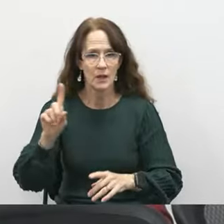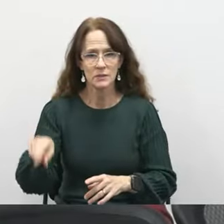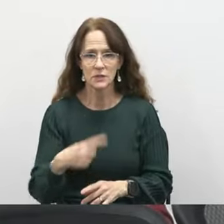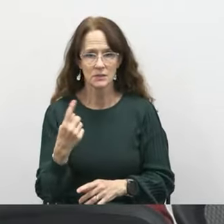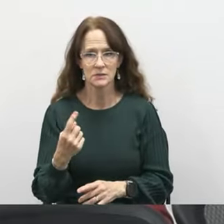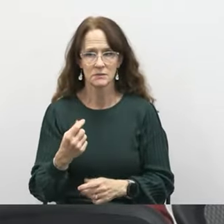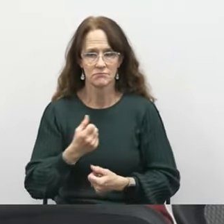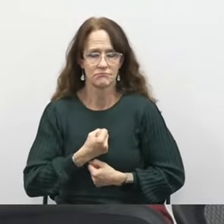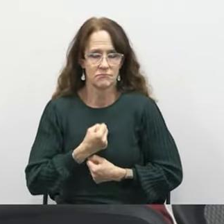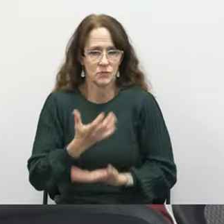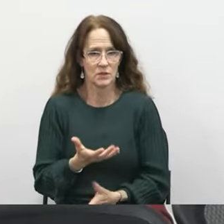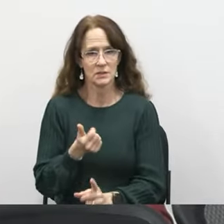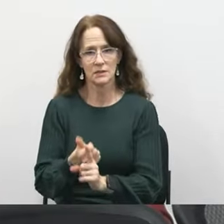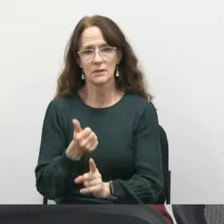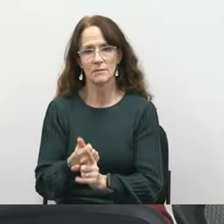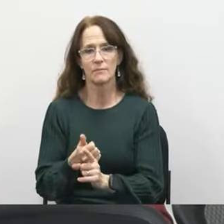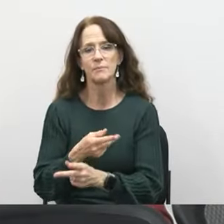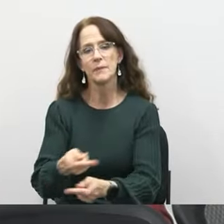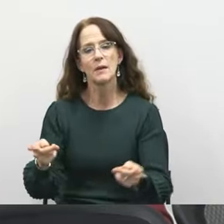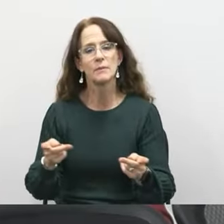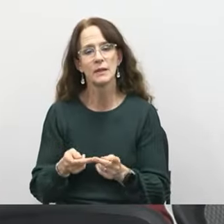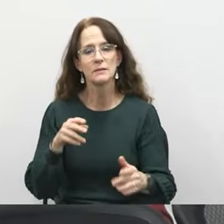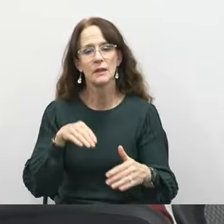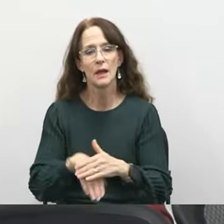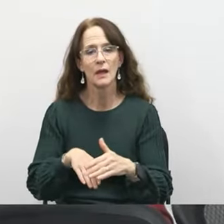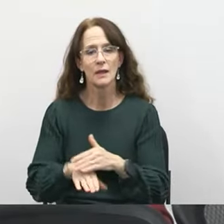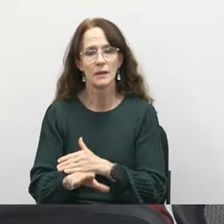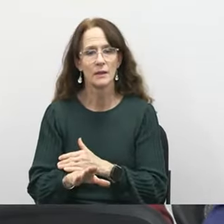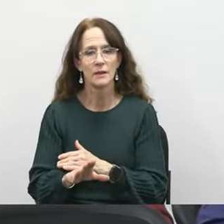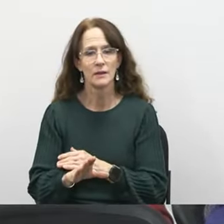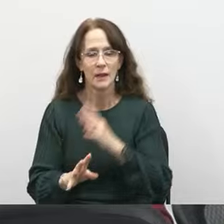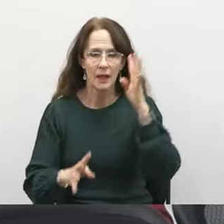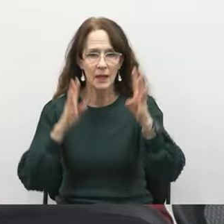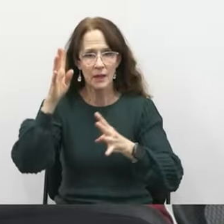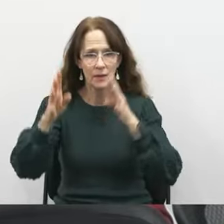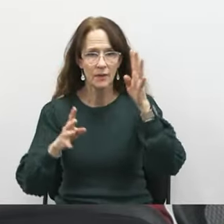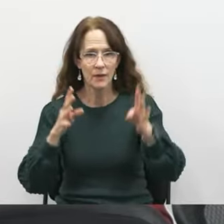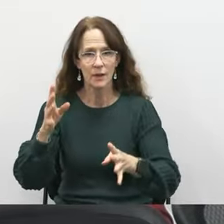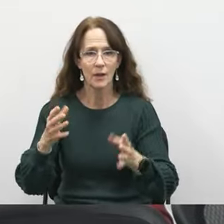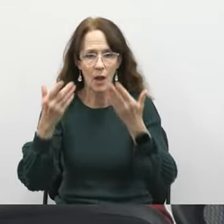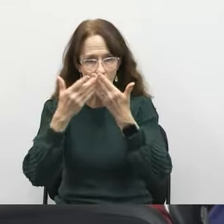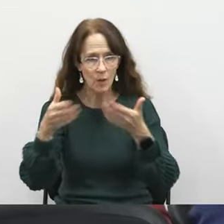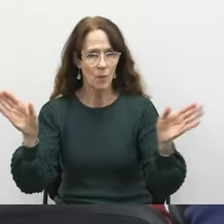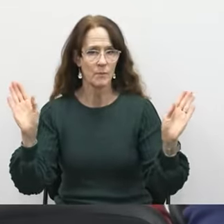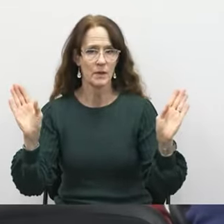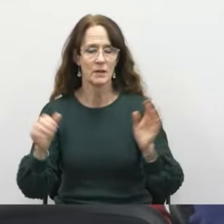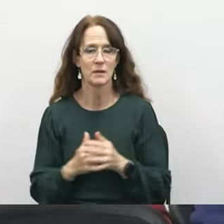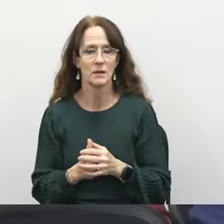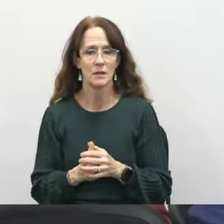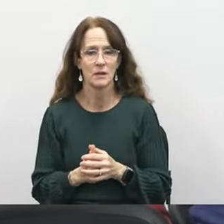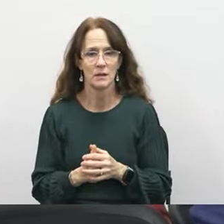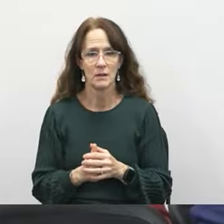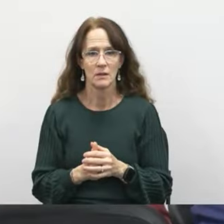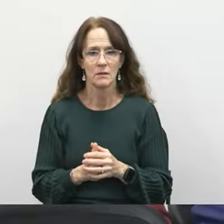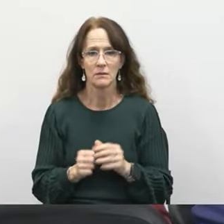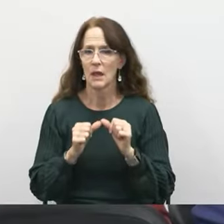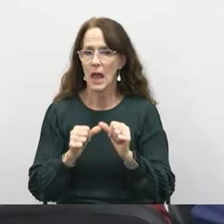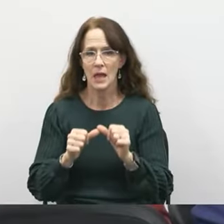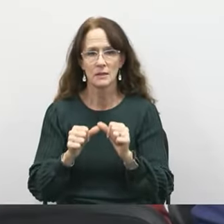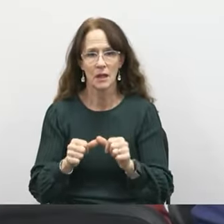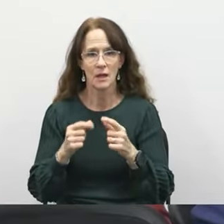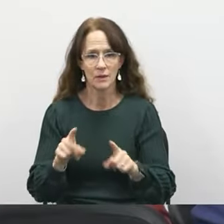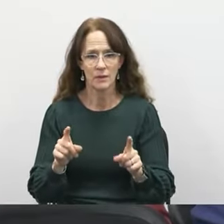themselves, which means spaces where accessibility and innovation are liberally open, as long and as